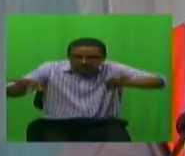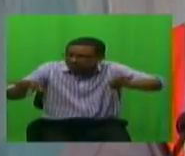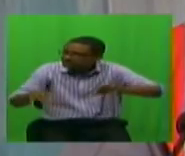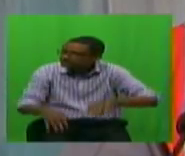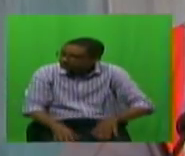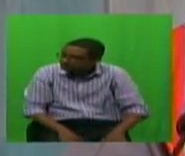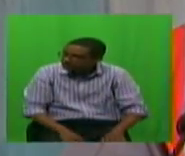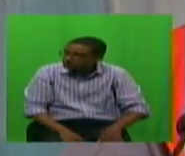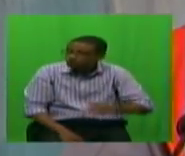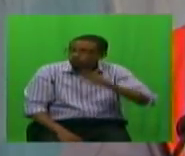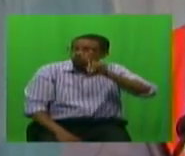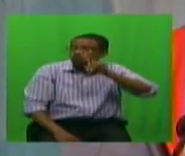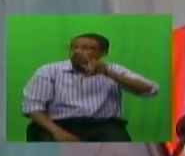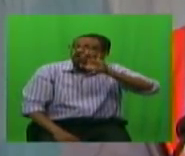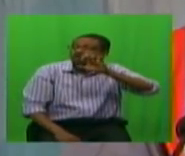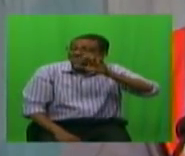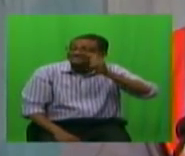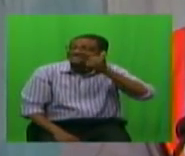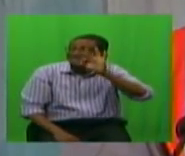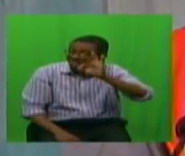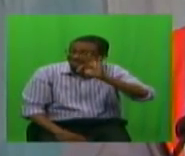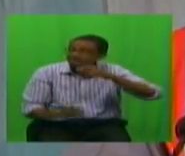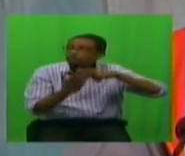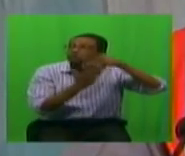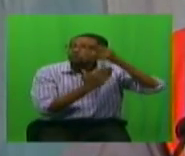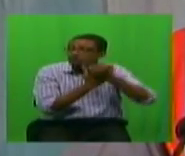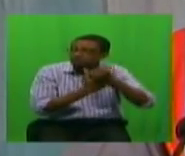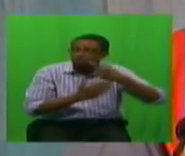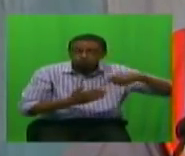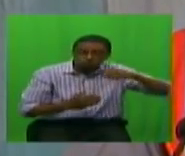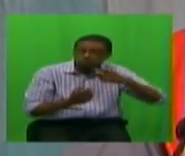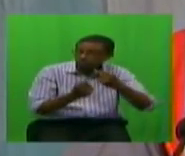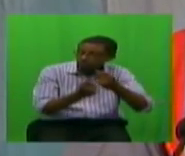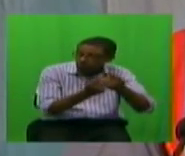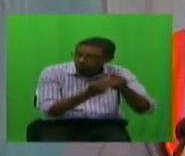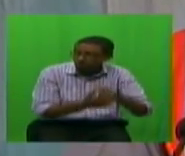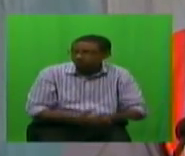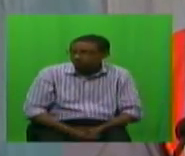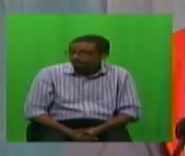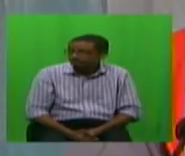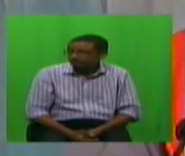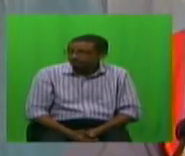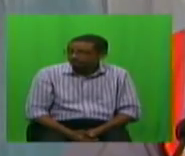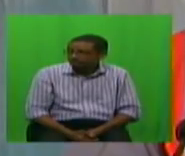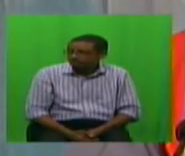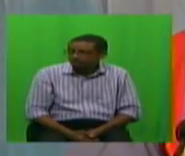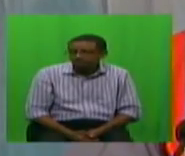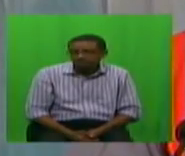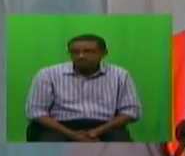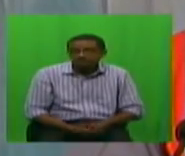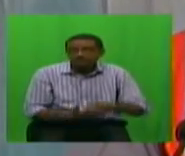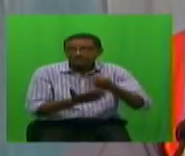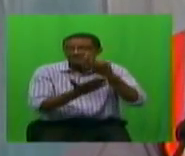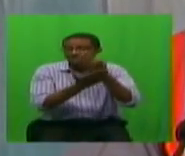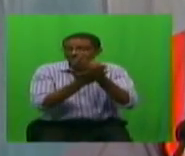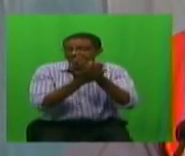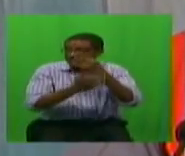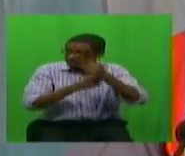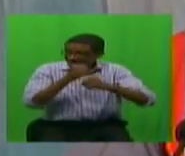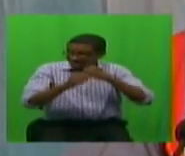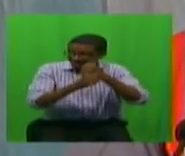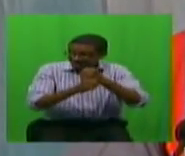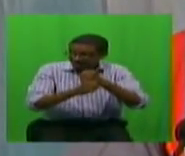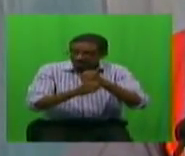approved by Cabinet. That was supposed to be for the calendar year. At the financial year, we had already accomplished